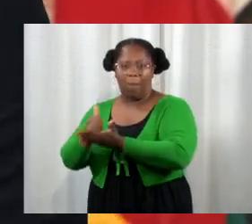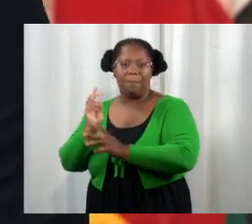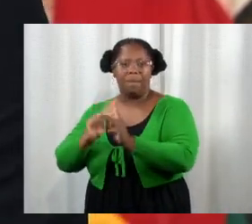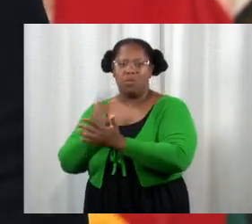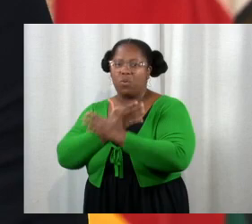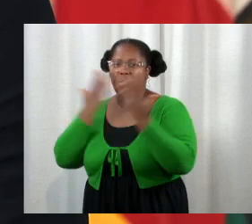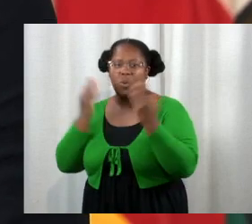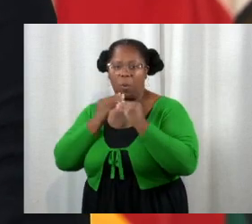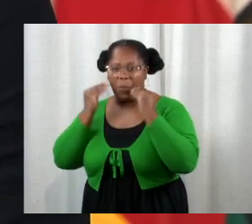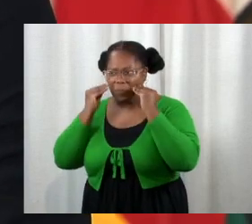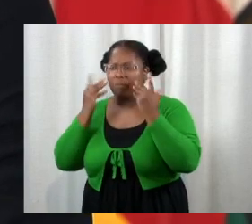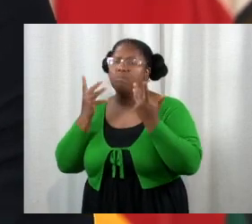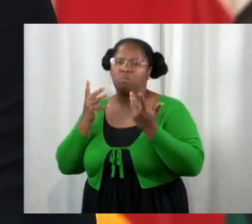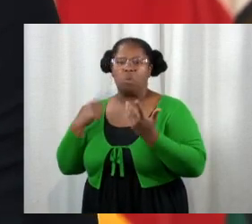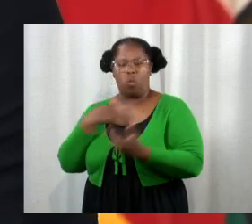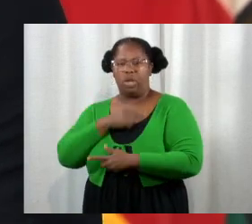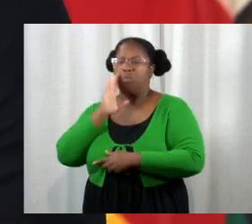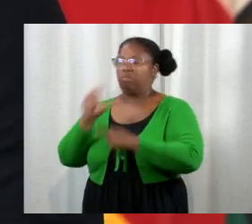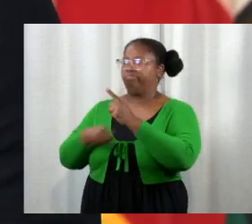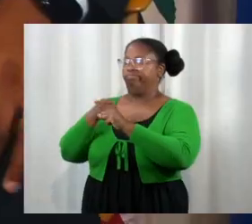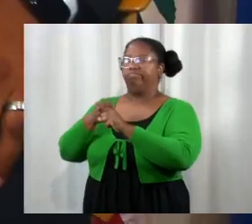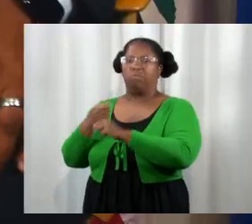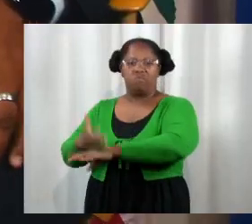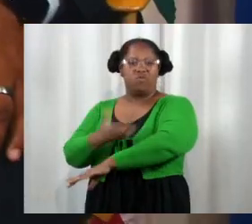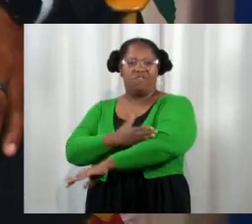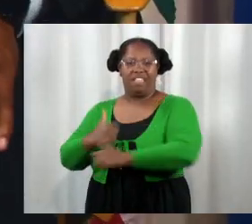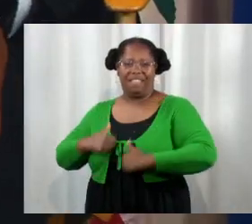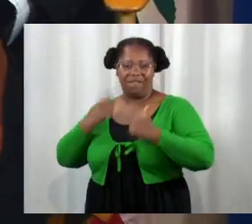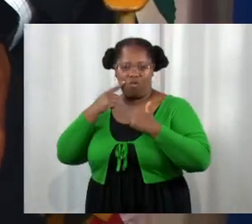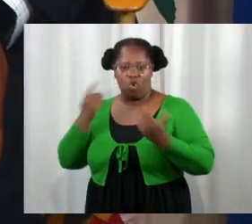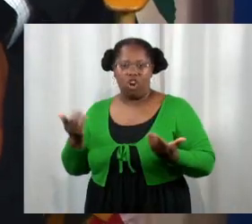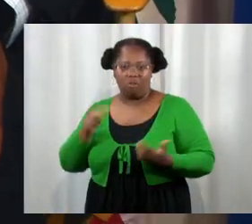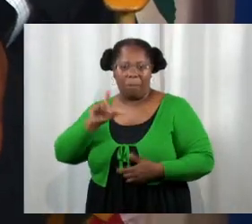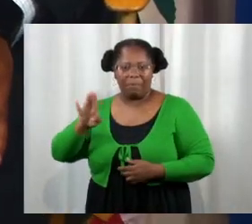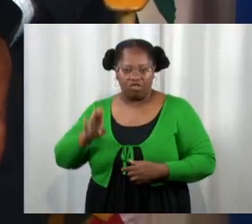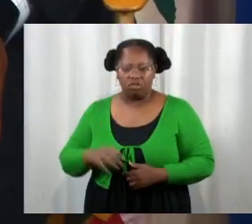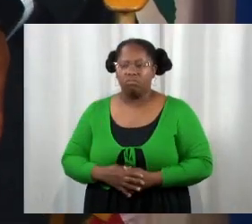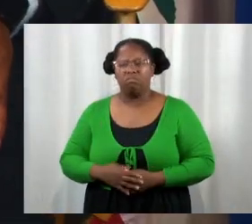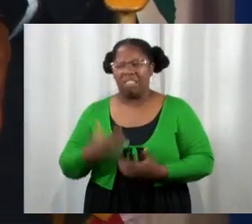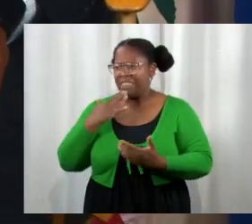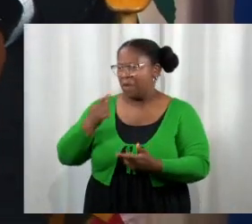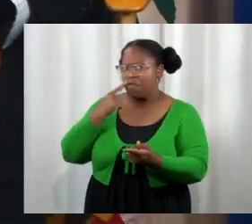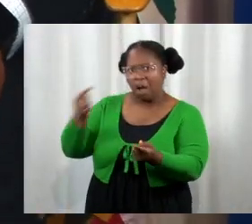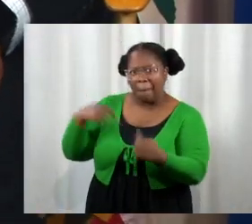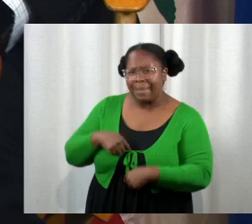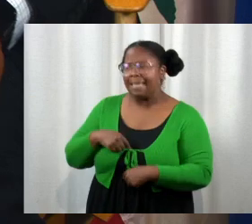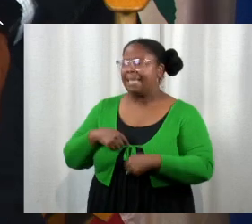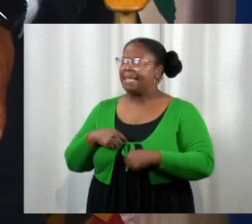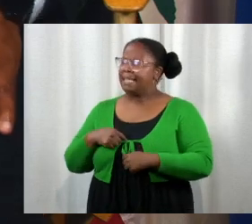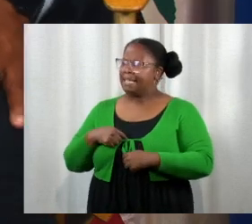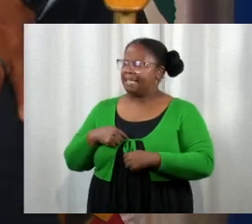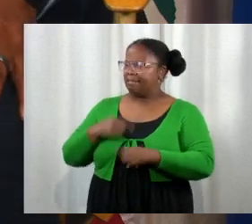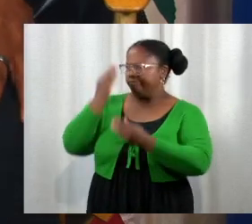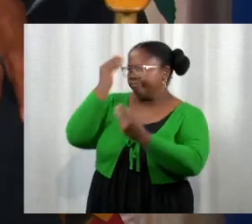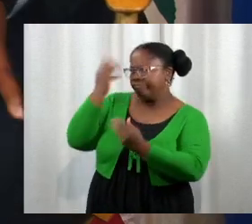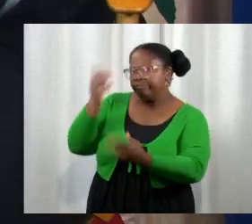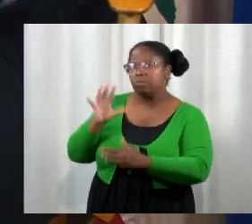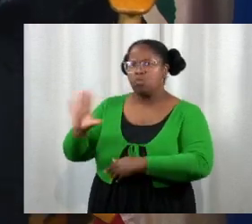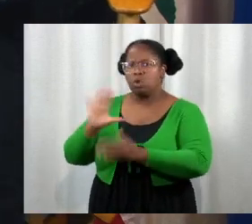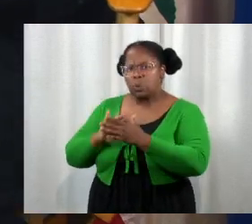make a real difference here. So thank you so much for coming here and sharing with us some of those